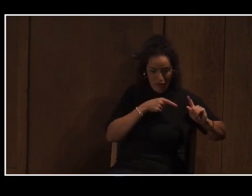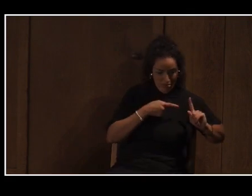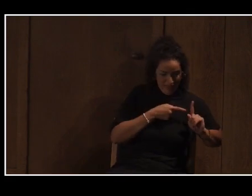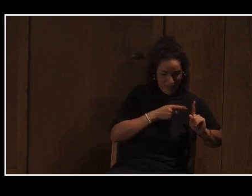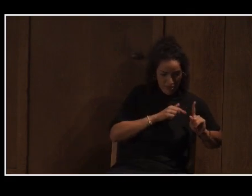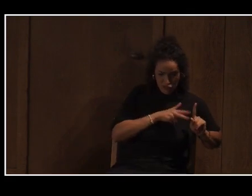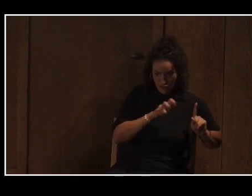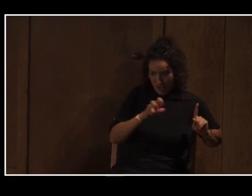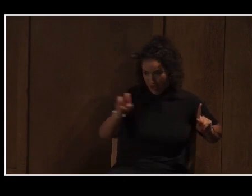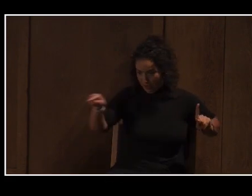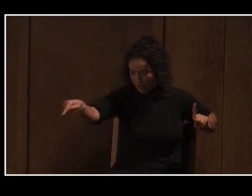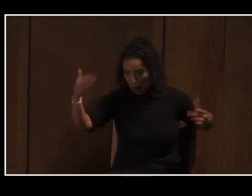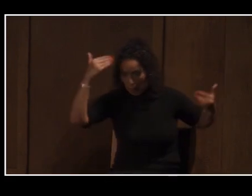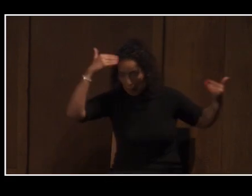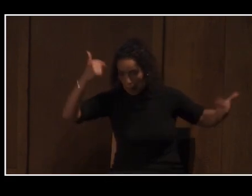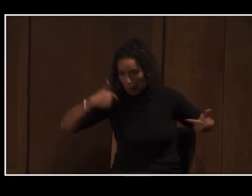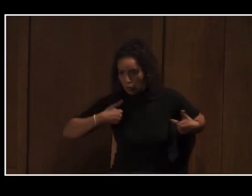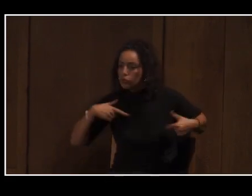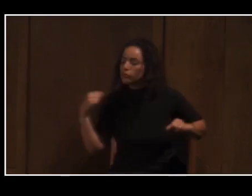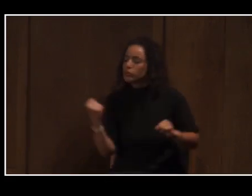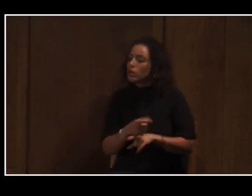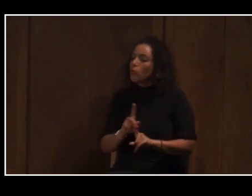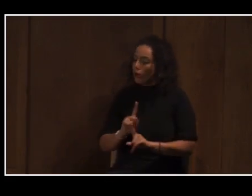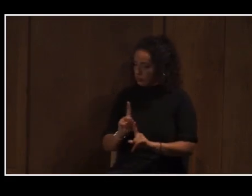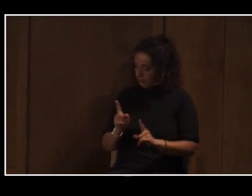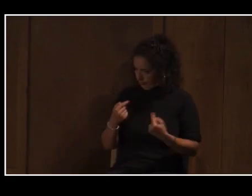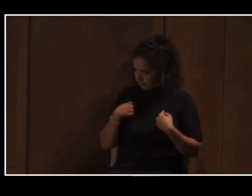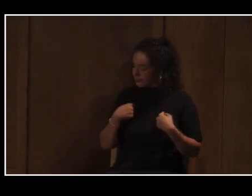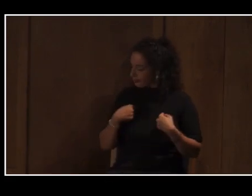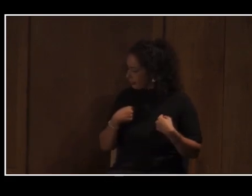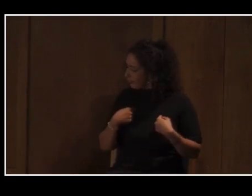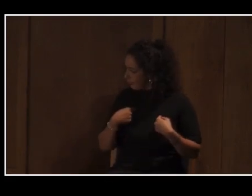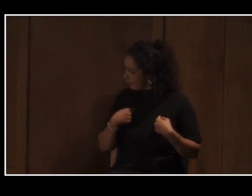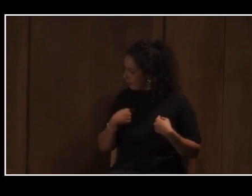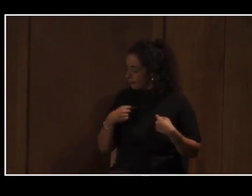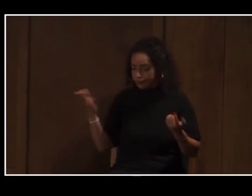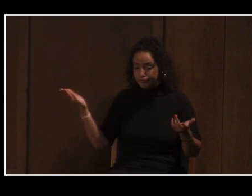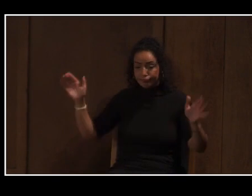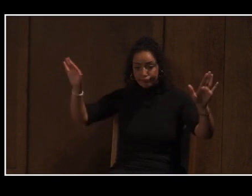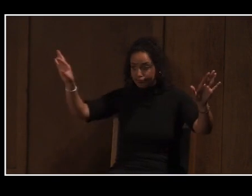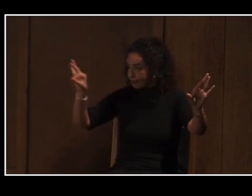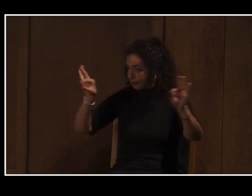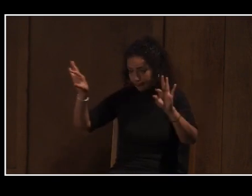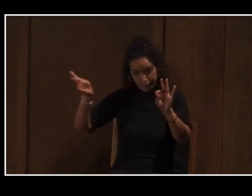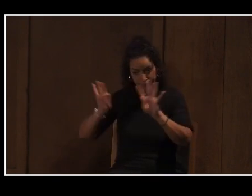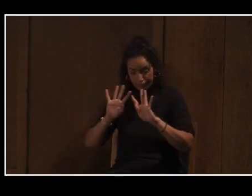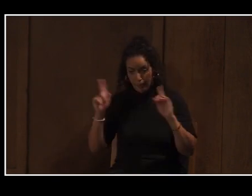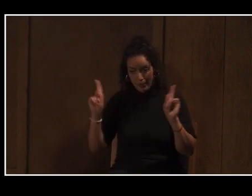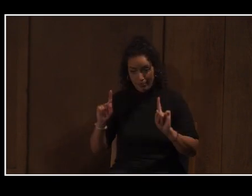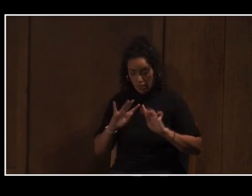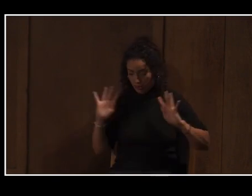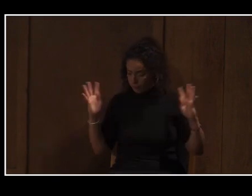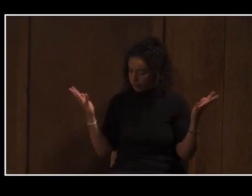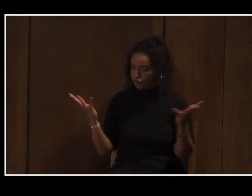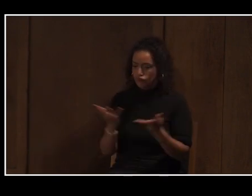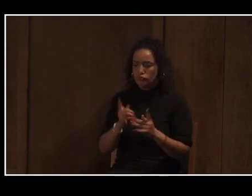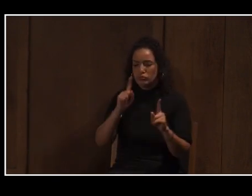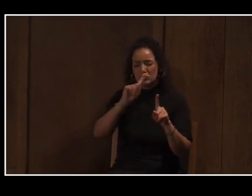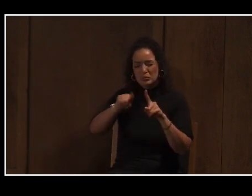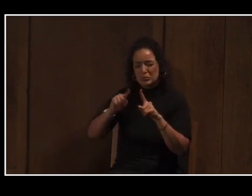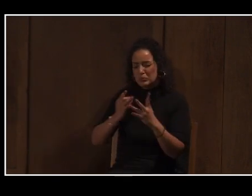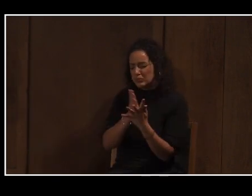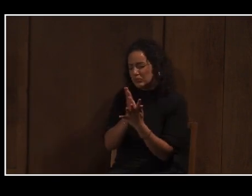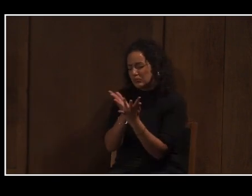an experiment. And so basically we did what we usually do, which is bring together a group of people of all sorts of disciplines, walks of